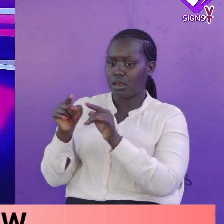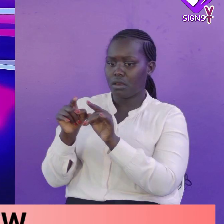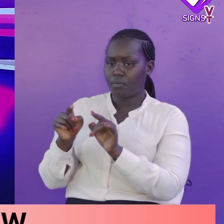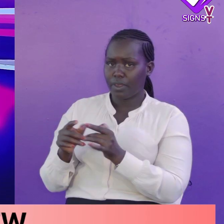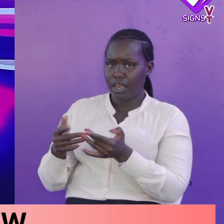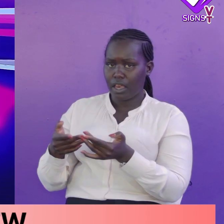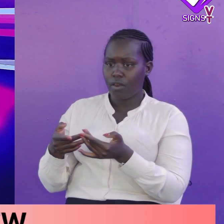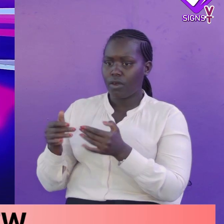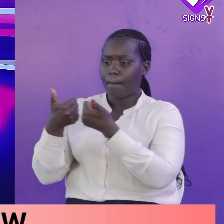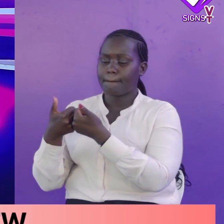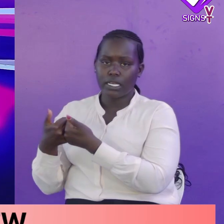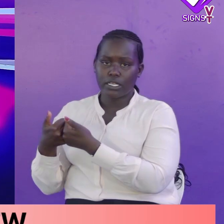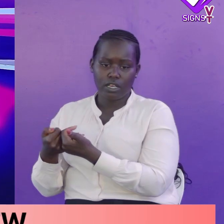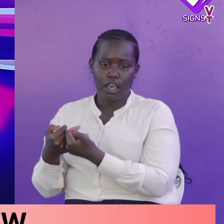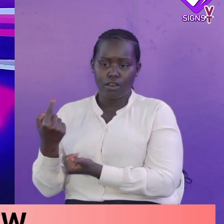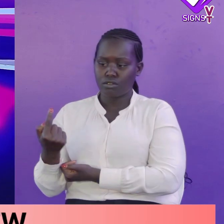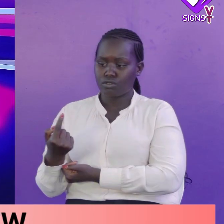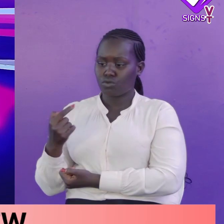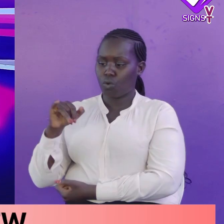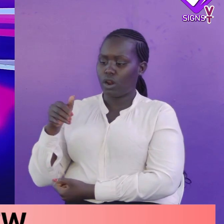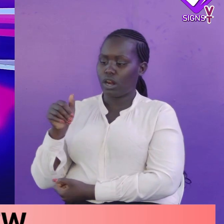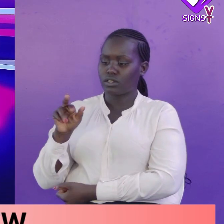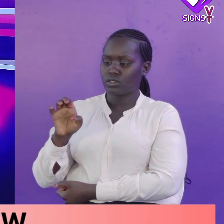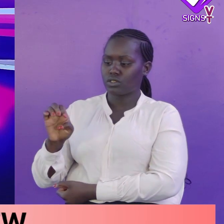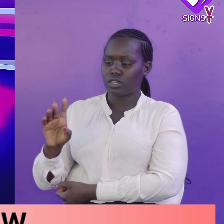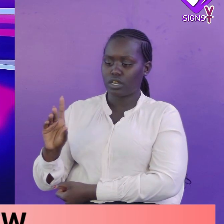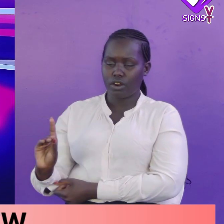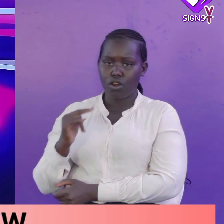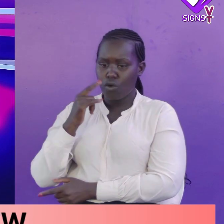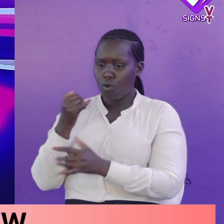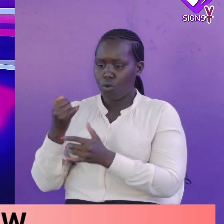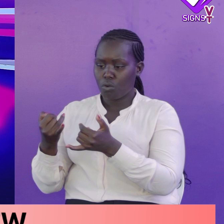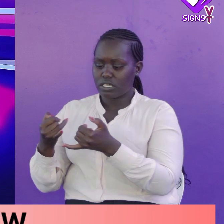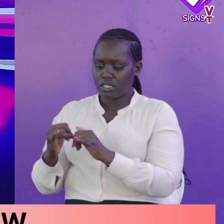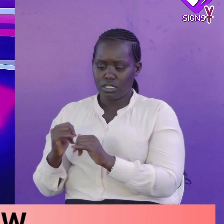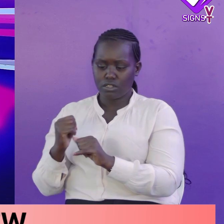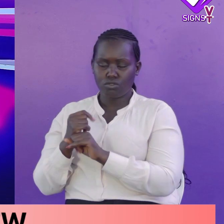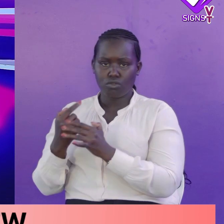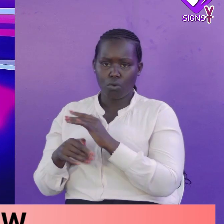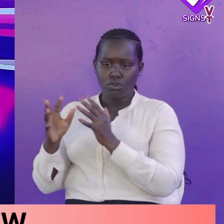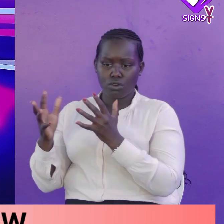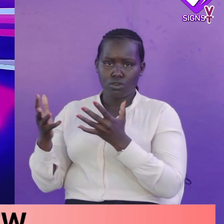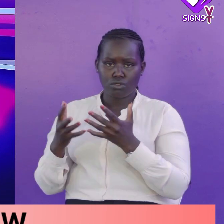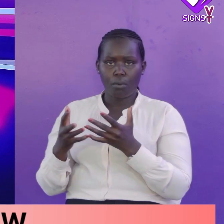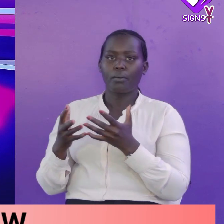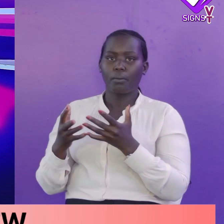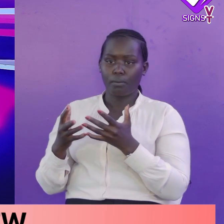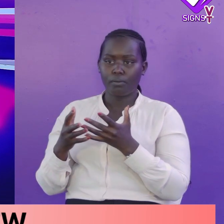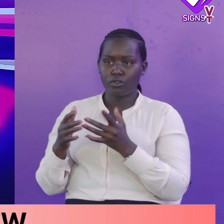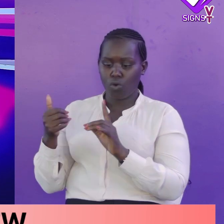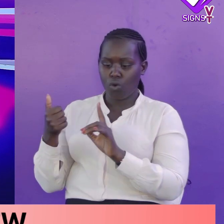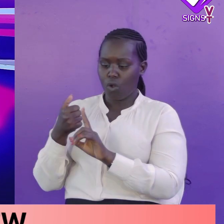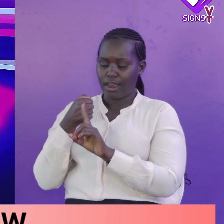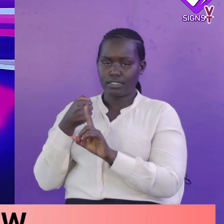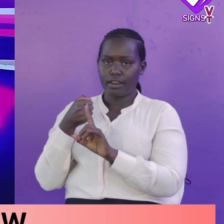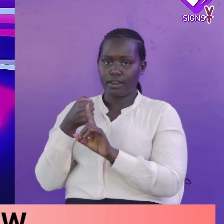game, it's only Jared Bowen who was trying to bring the to attack. At